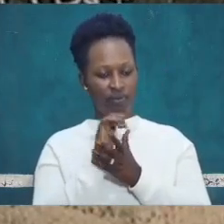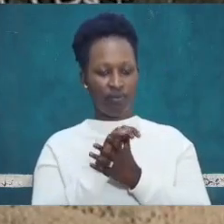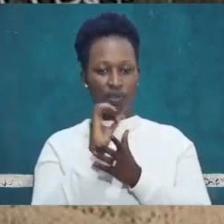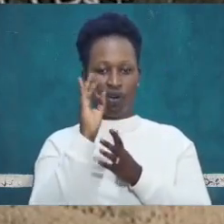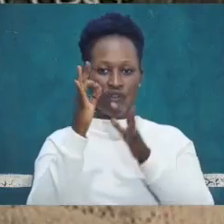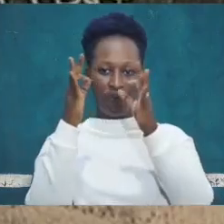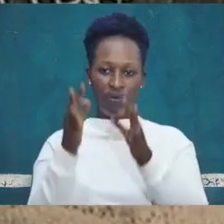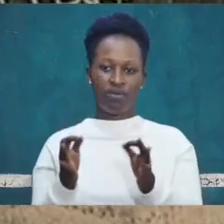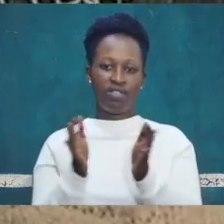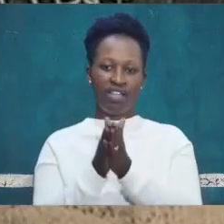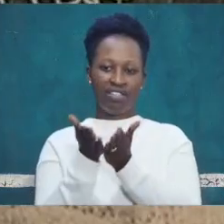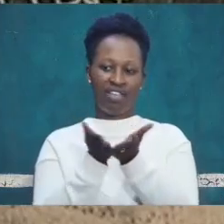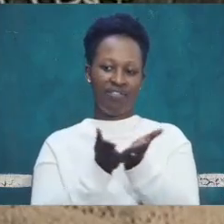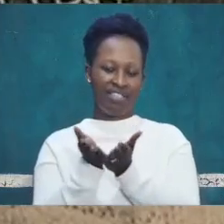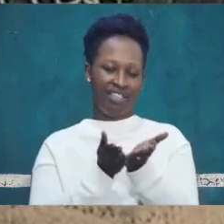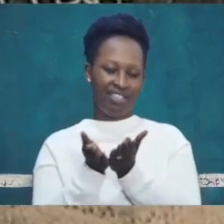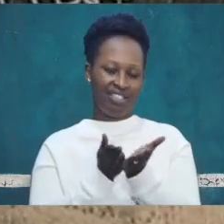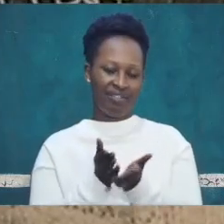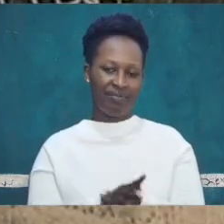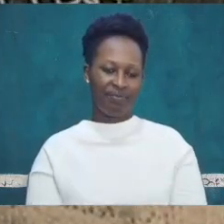of goods and services.